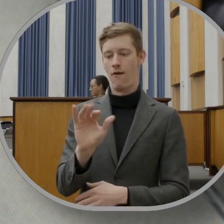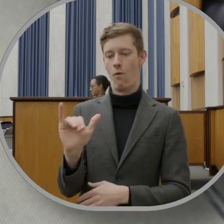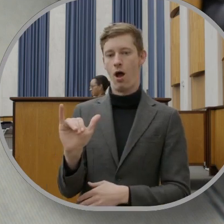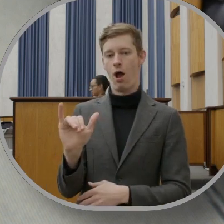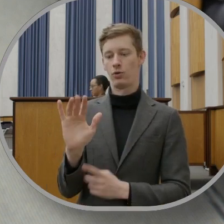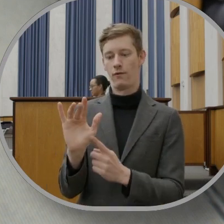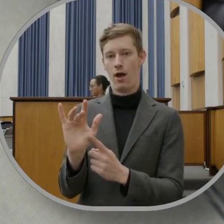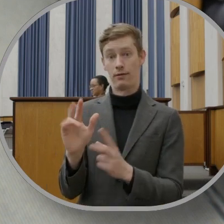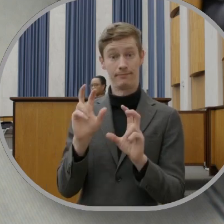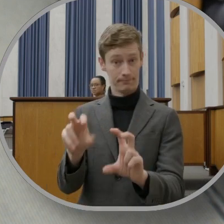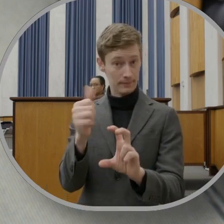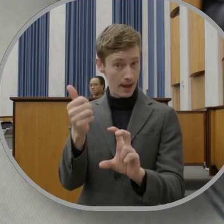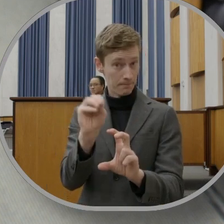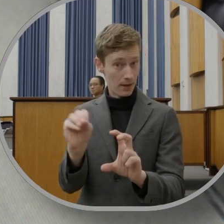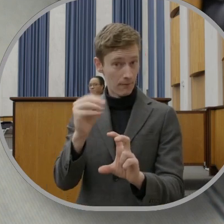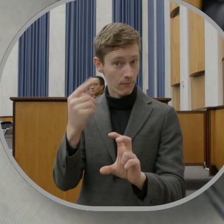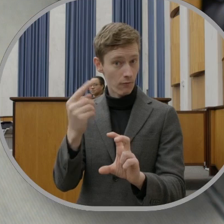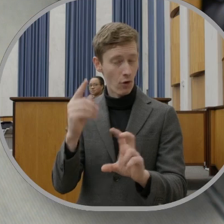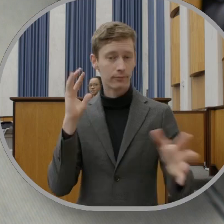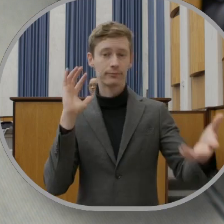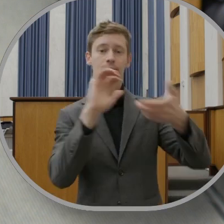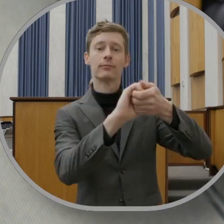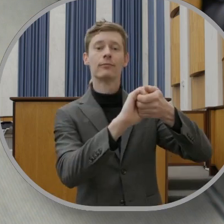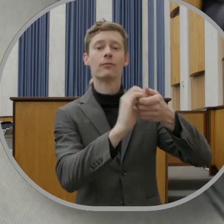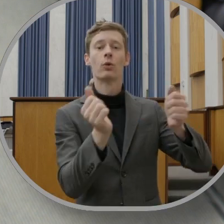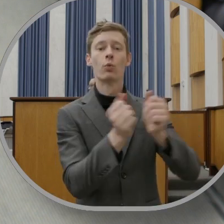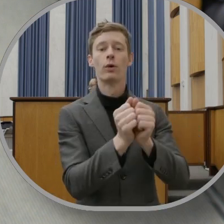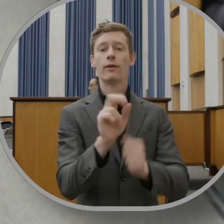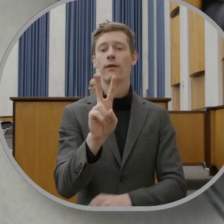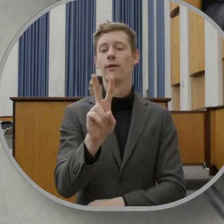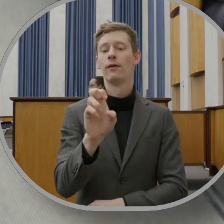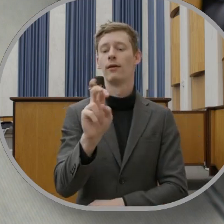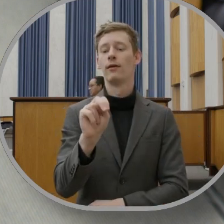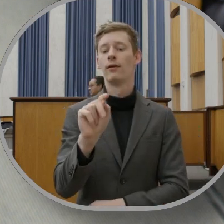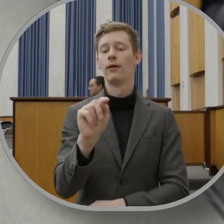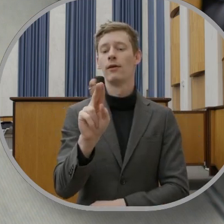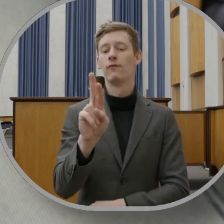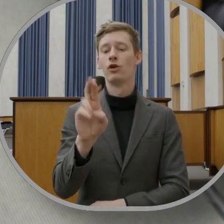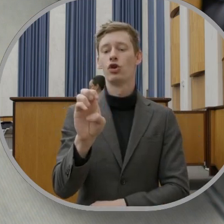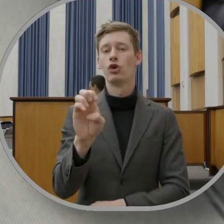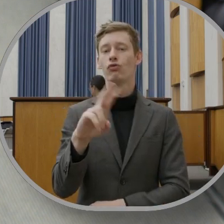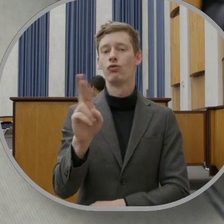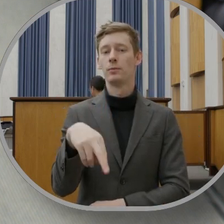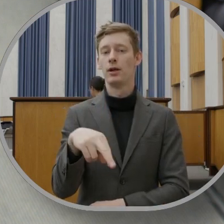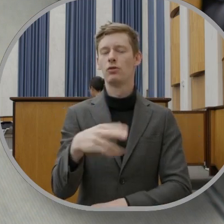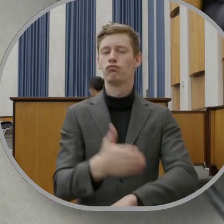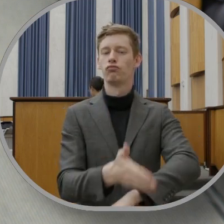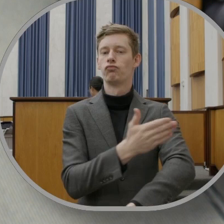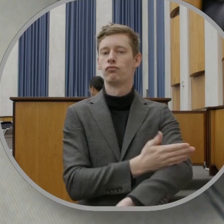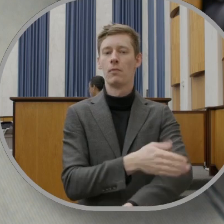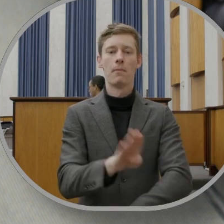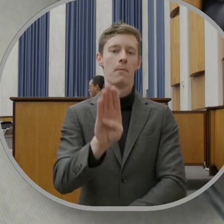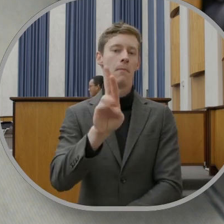FY25 to collaborate with Venture Richmond to make improvements to Browns Island. Venture has committed to raising